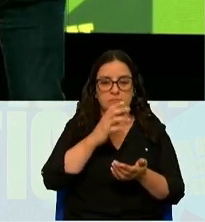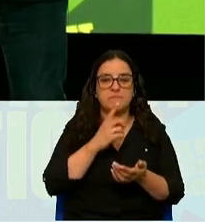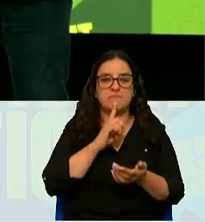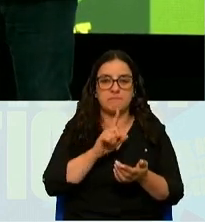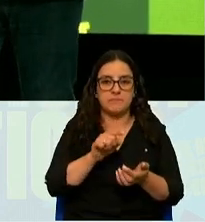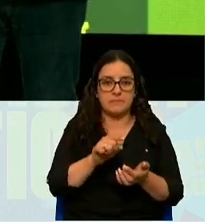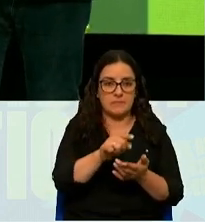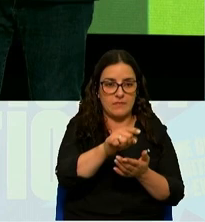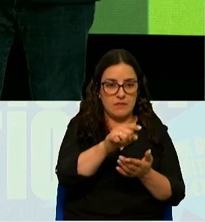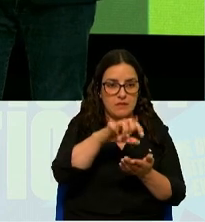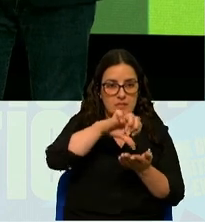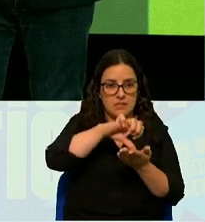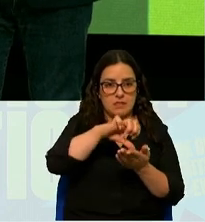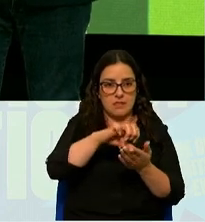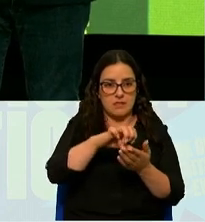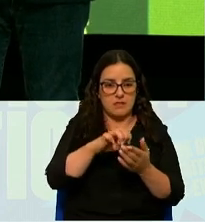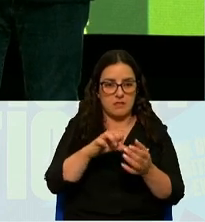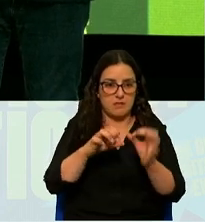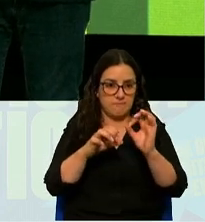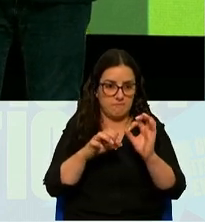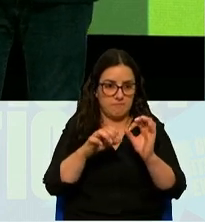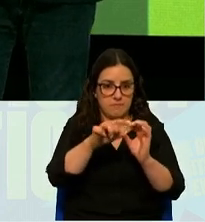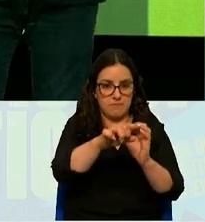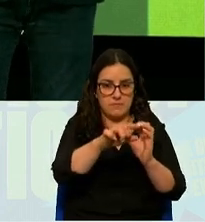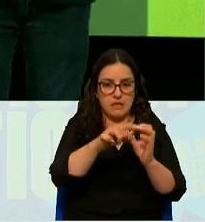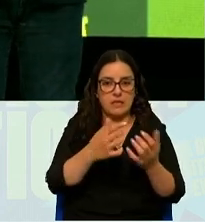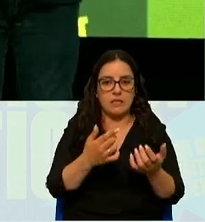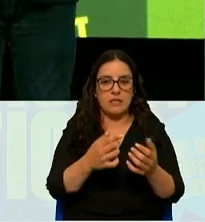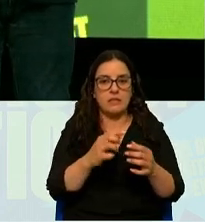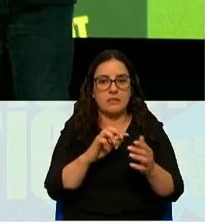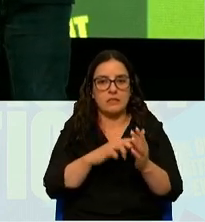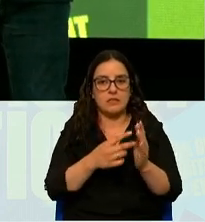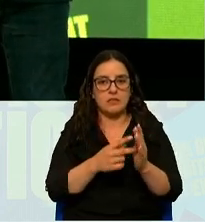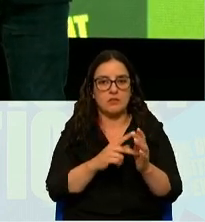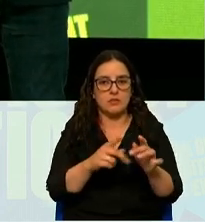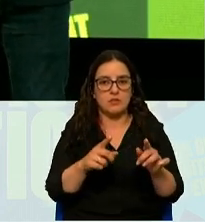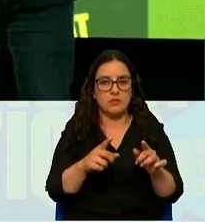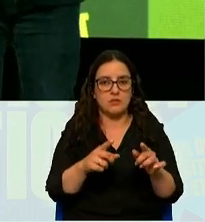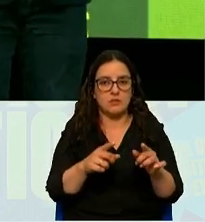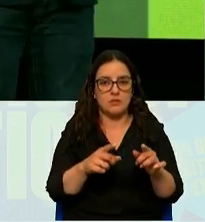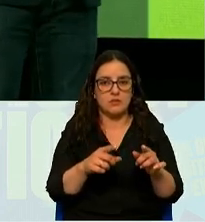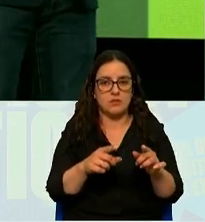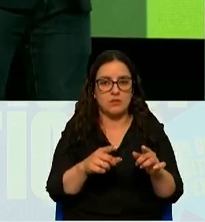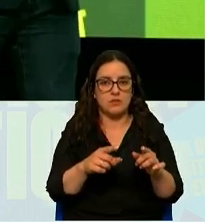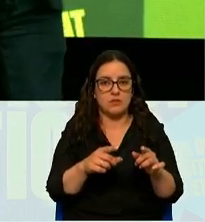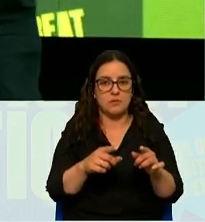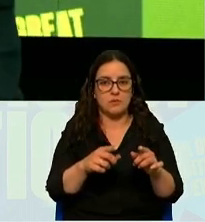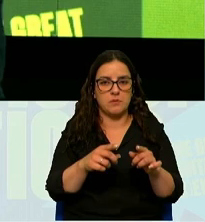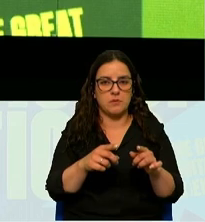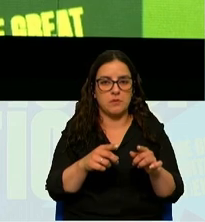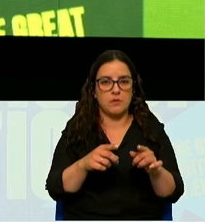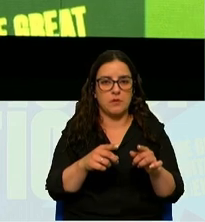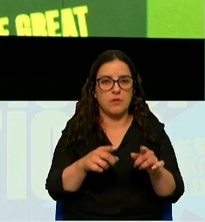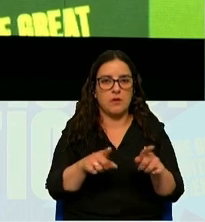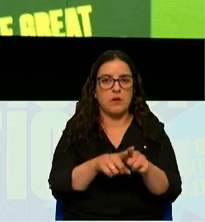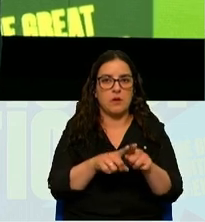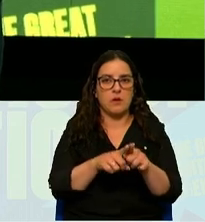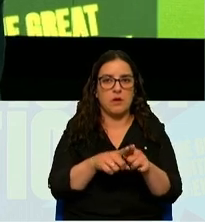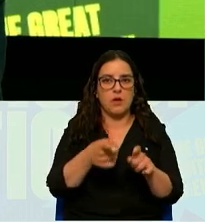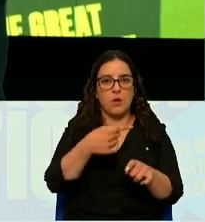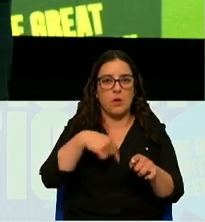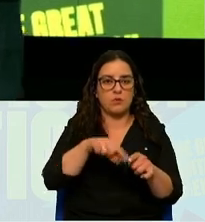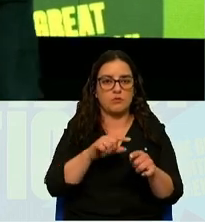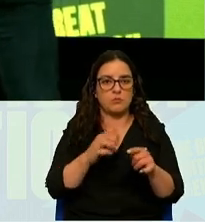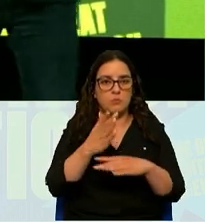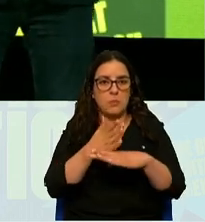like for people like me, I consider myself a technologist, we were kind of the bottlenecks, right? So everything has to go through us. We are changing that.